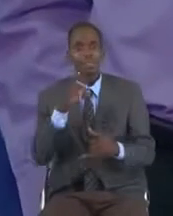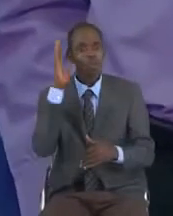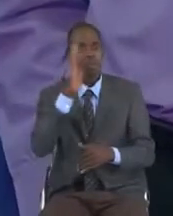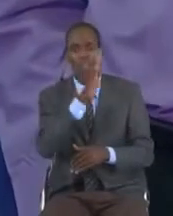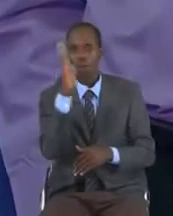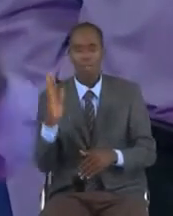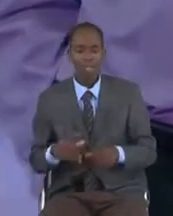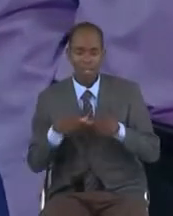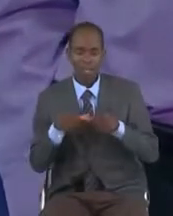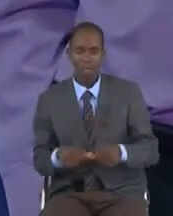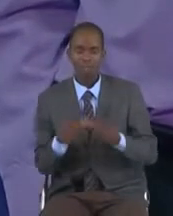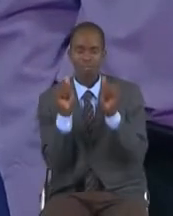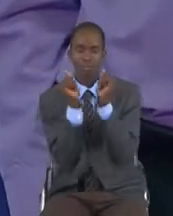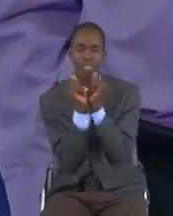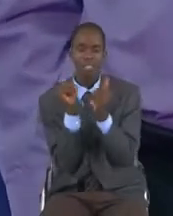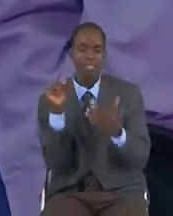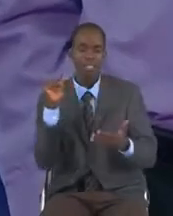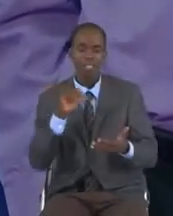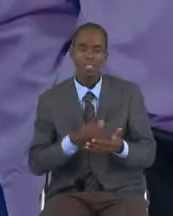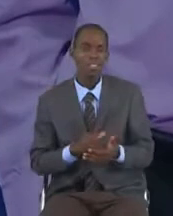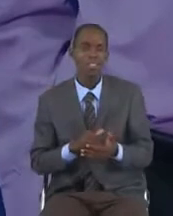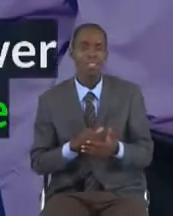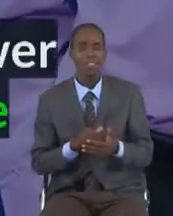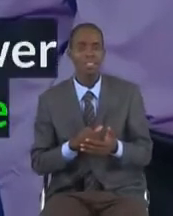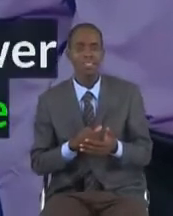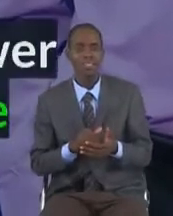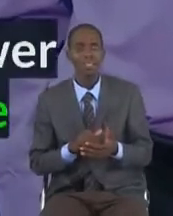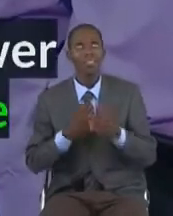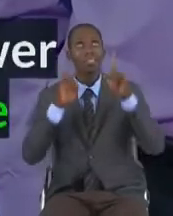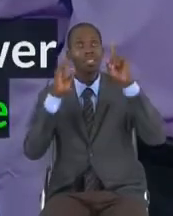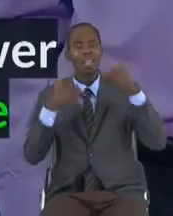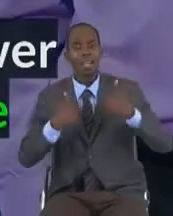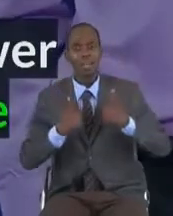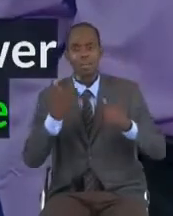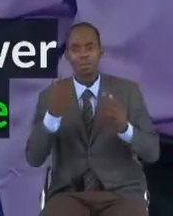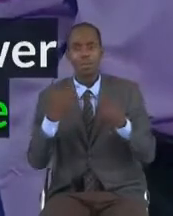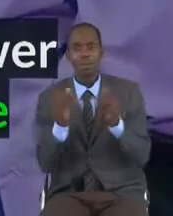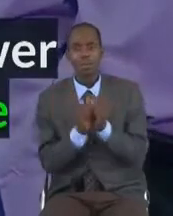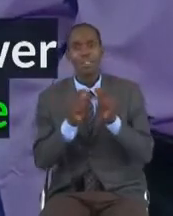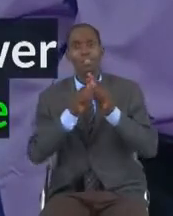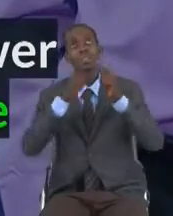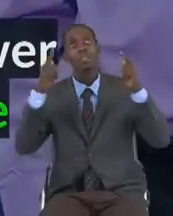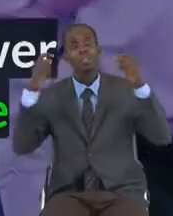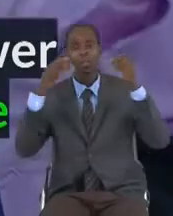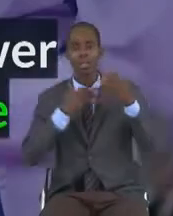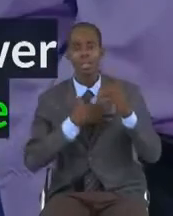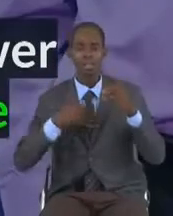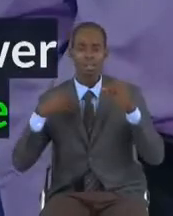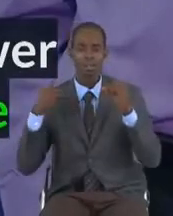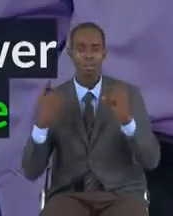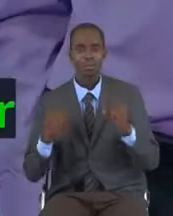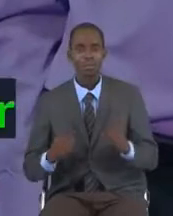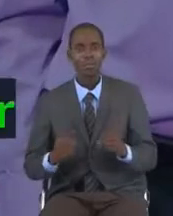never remain bound again. Has come with supernatural